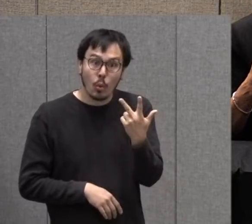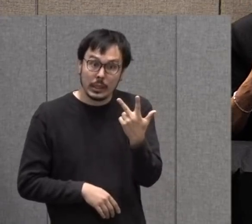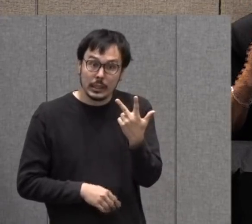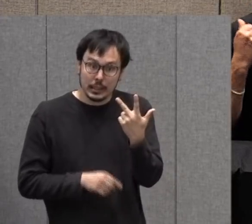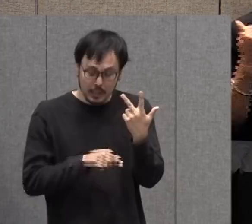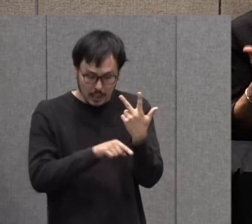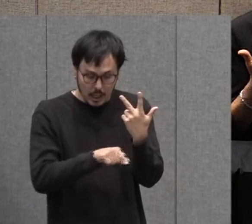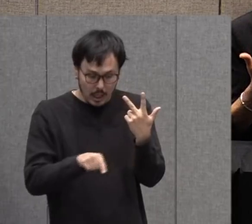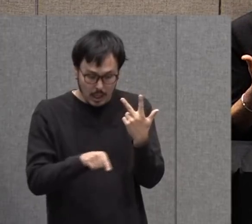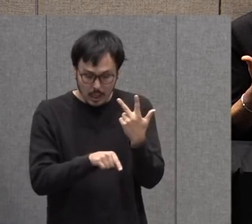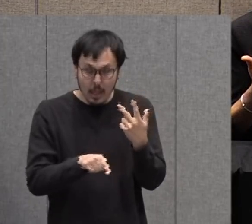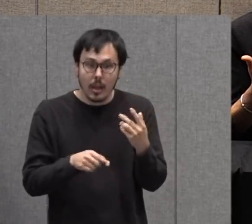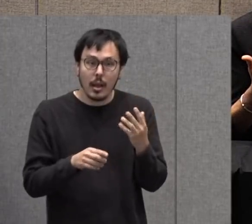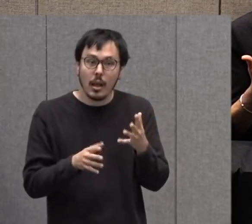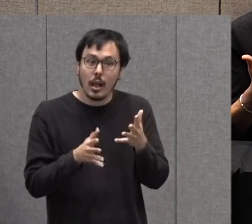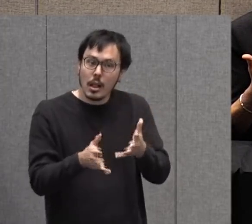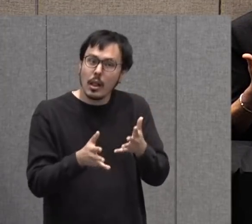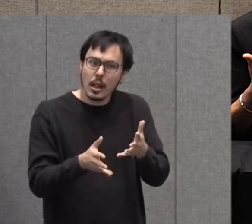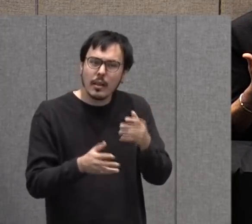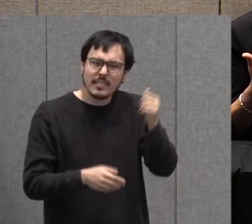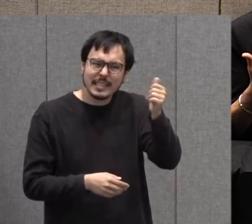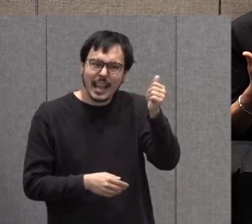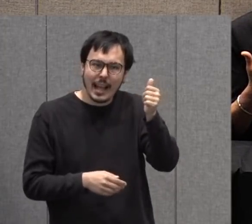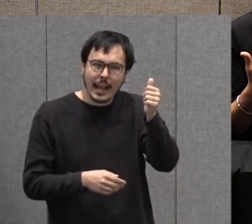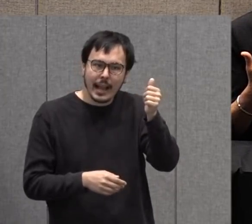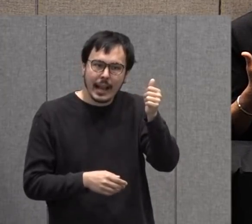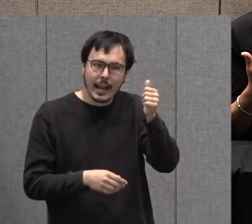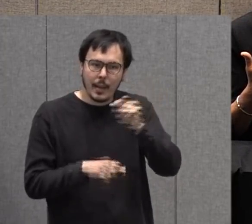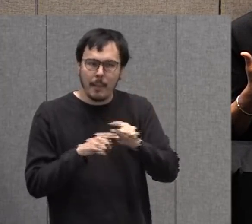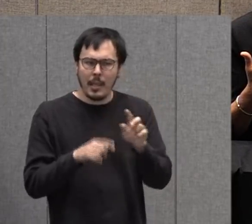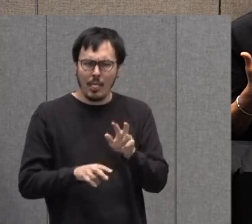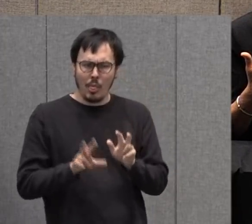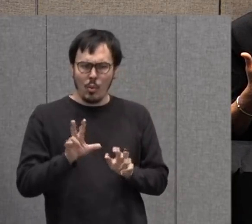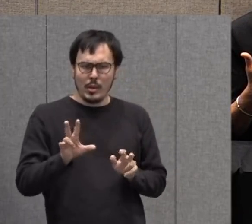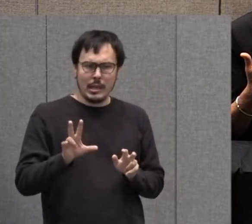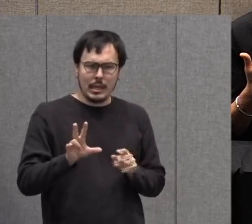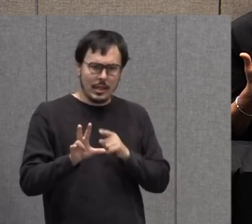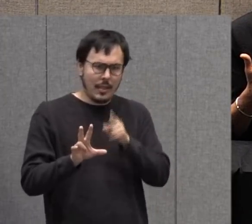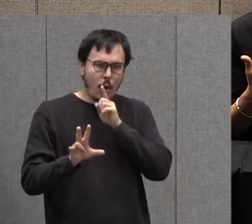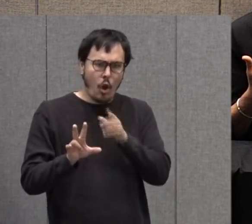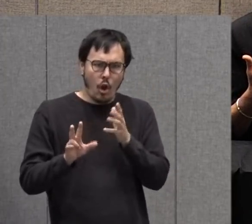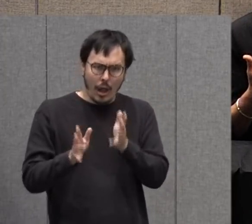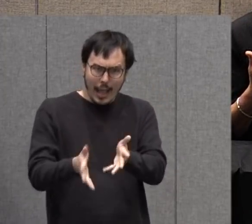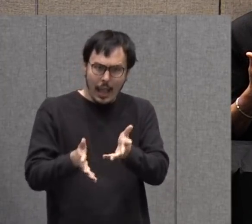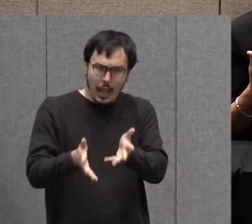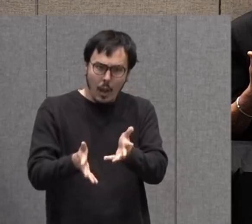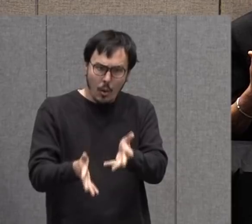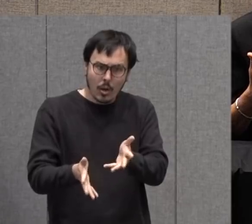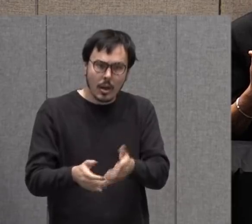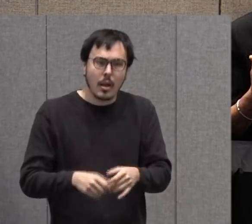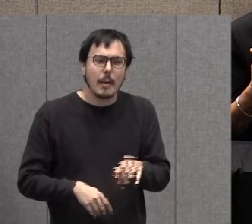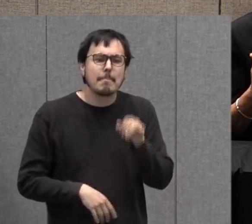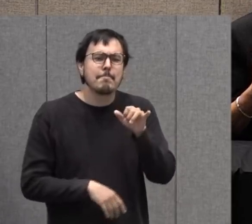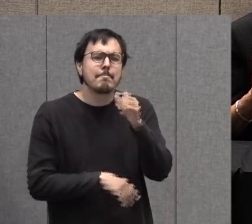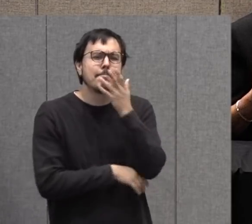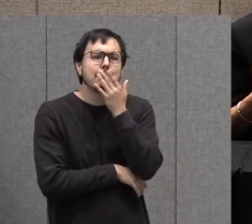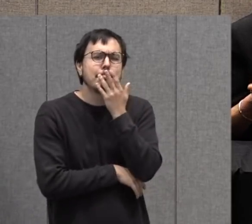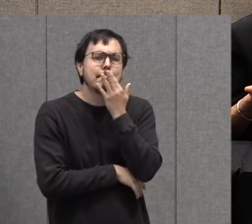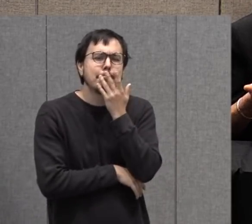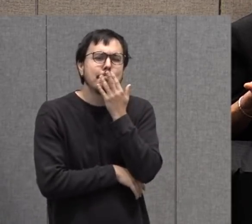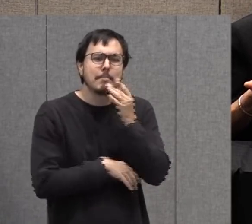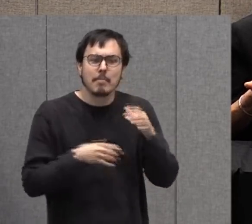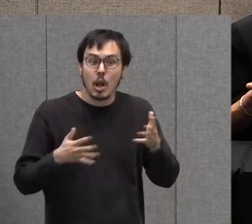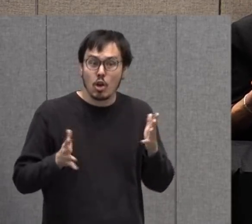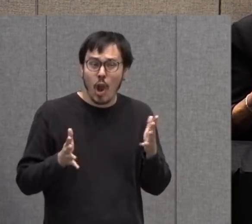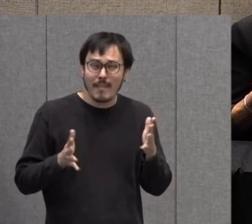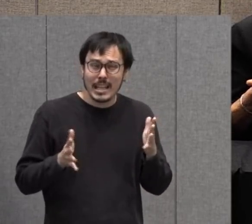that means that I still have the 10, but the 3 are out. Wait a minute. Oh, I feel kind of nervous. What